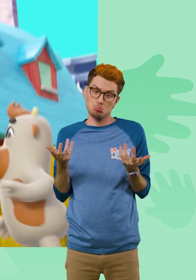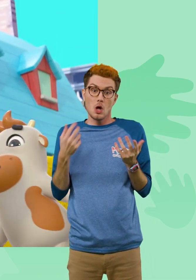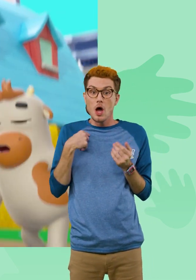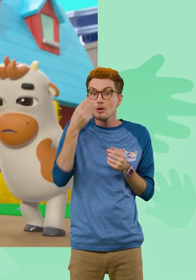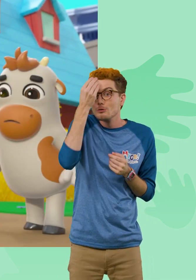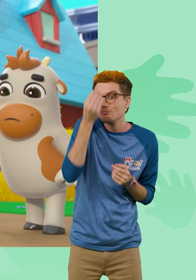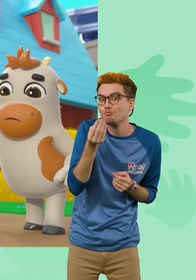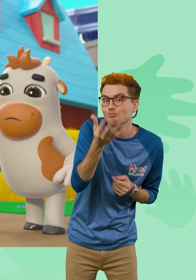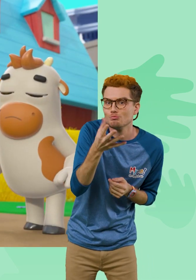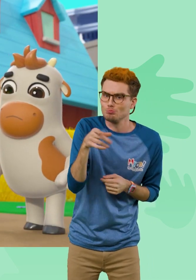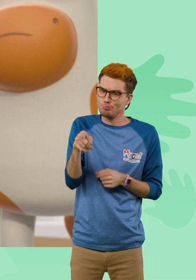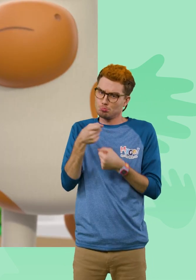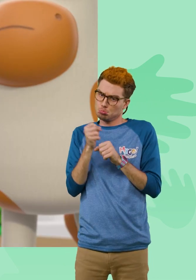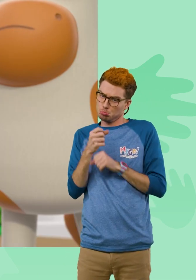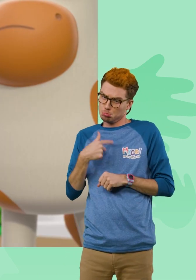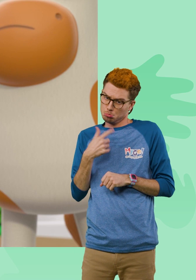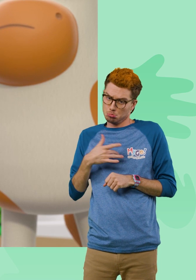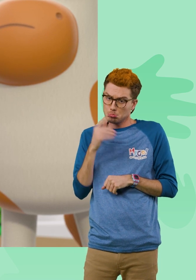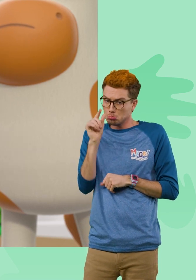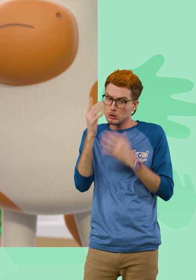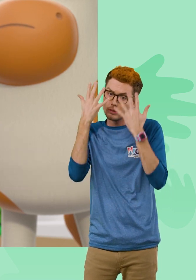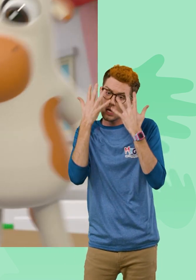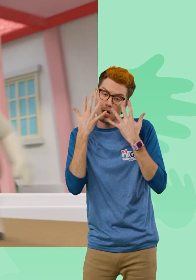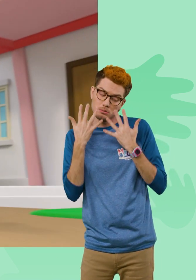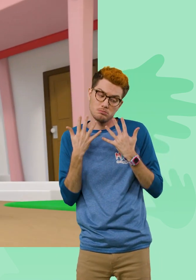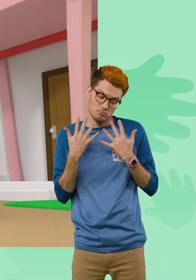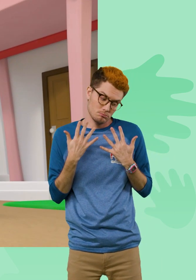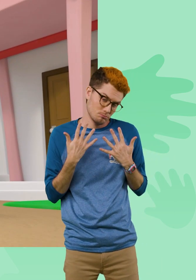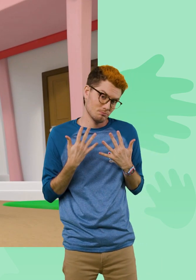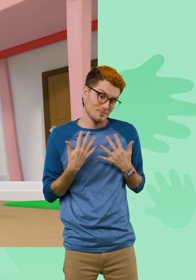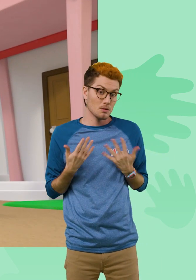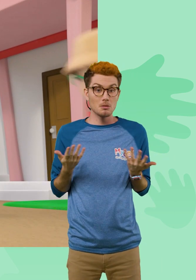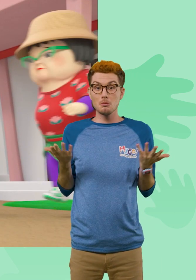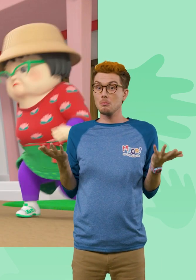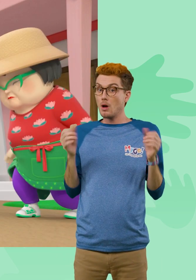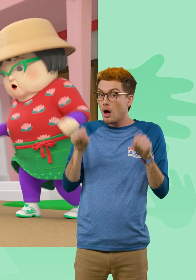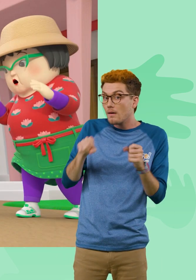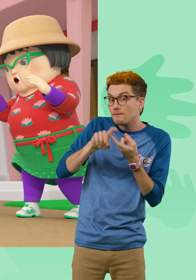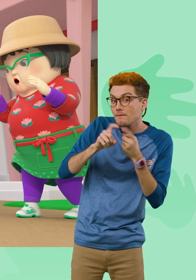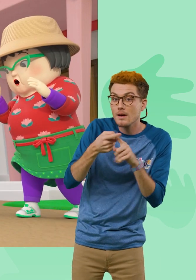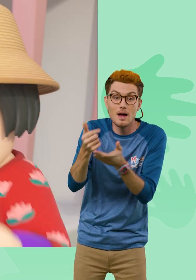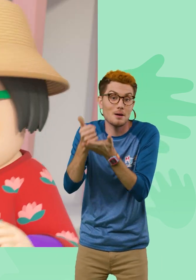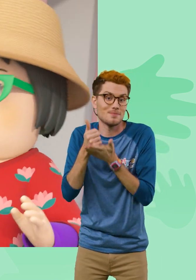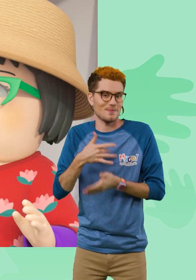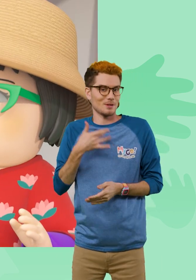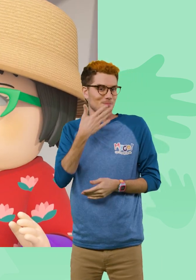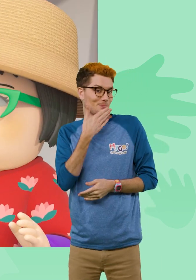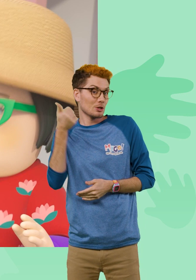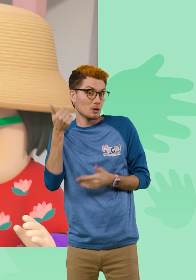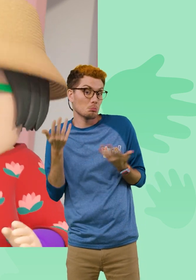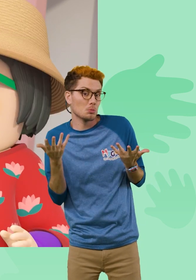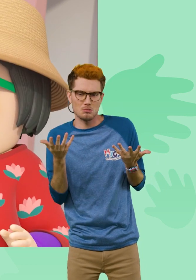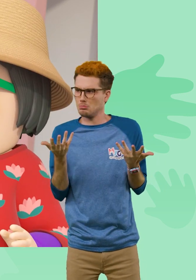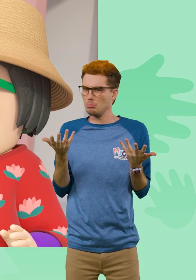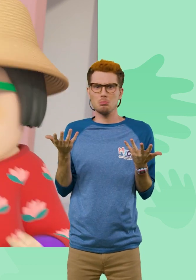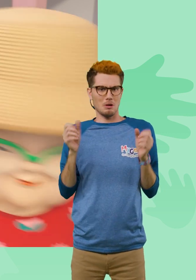boo-boo, I gotta tell you, it makes me feel a little sad. Can Alfred help me